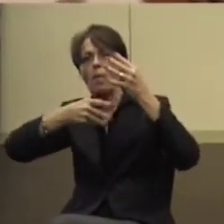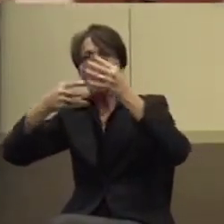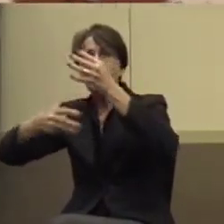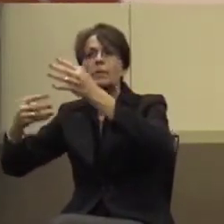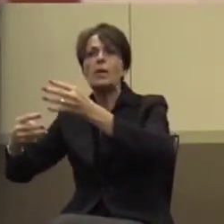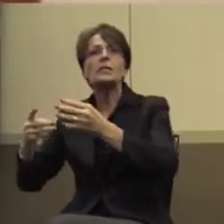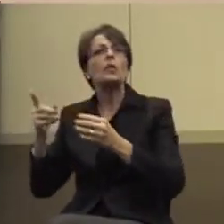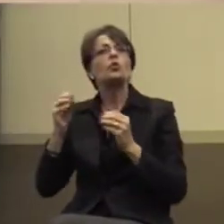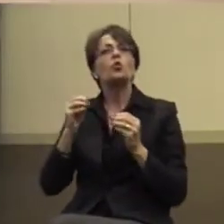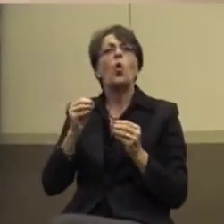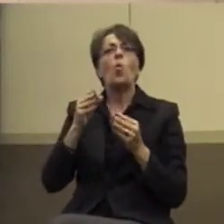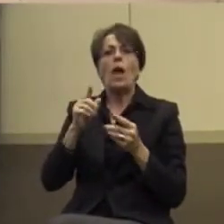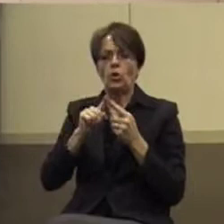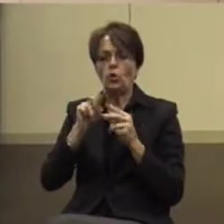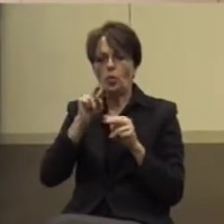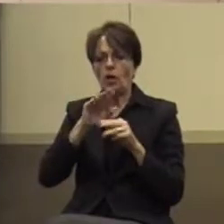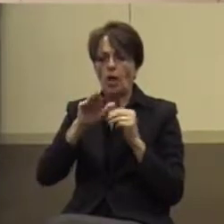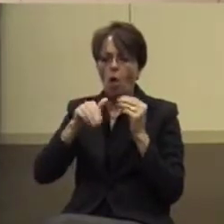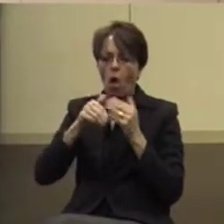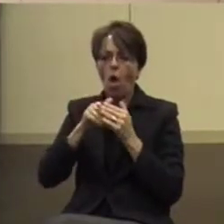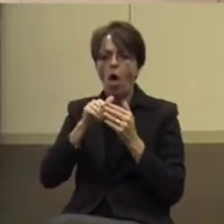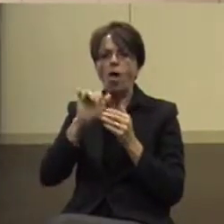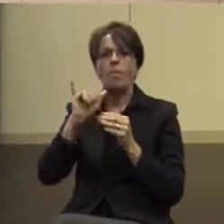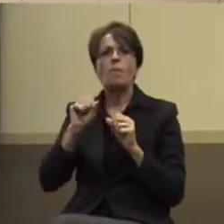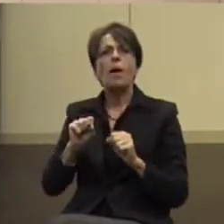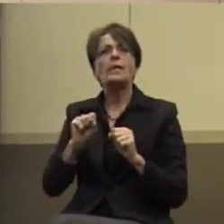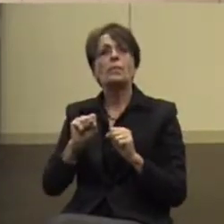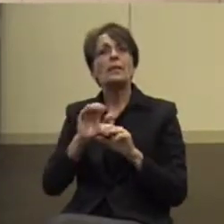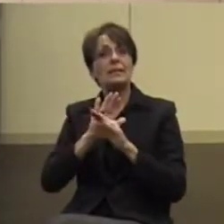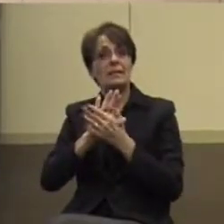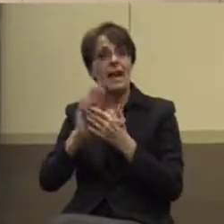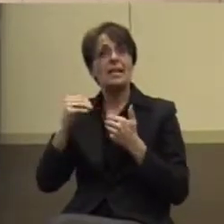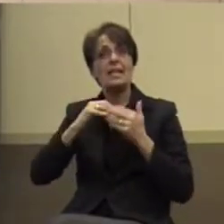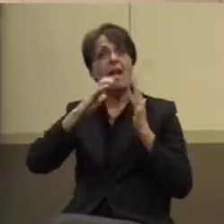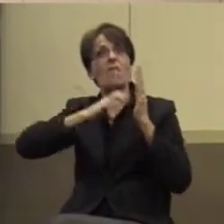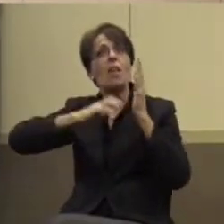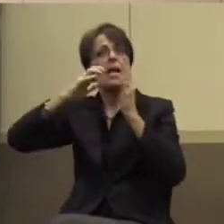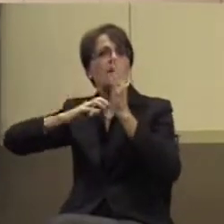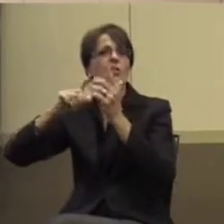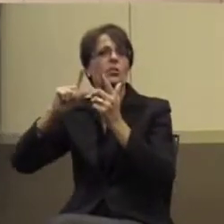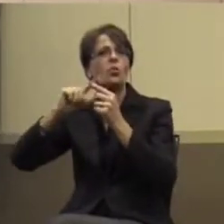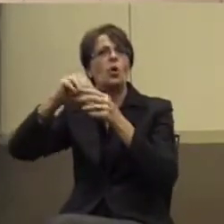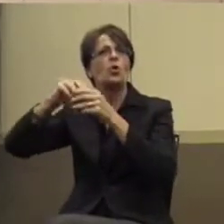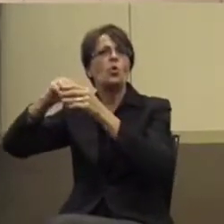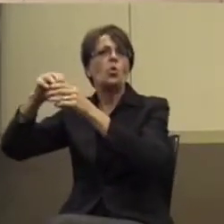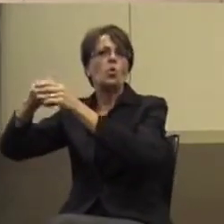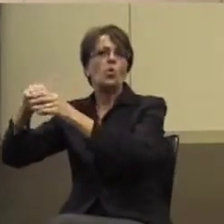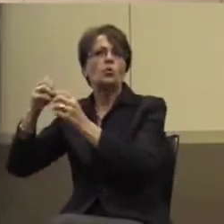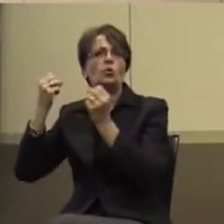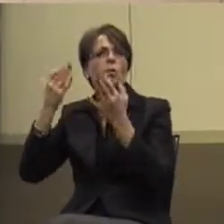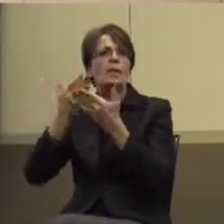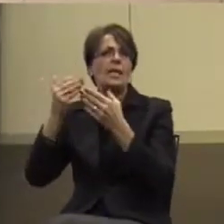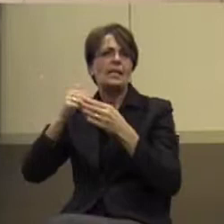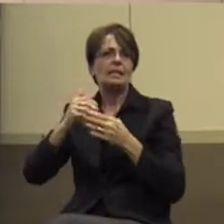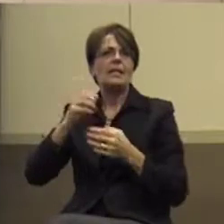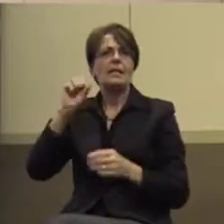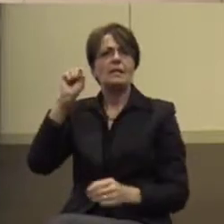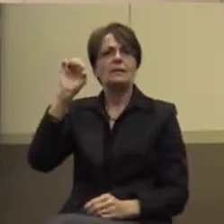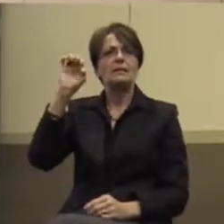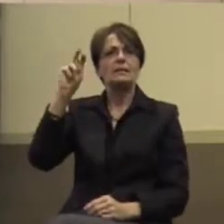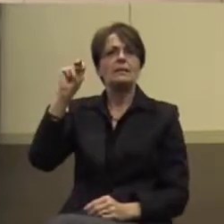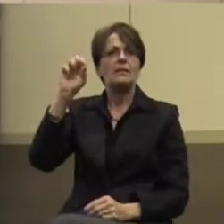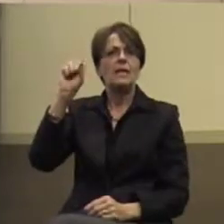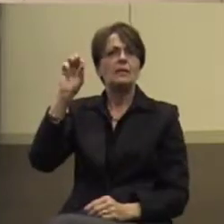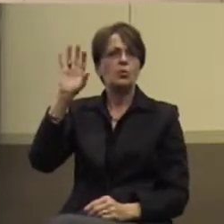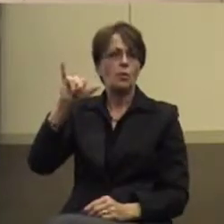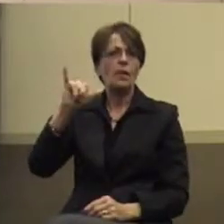of those specific possibilities, and that's nice to have a checklist that includes so many different things in different sensory areas.